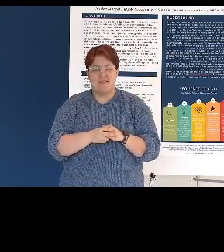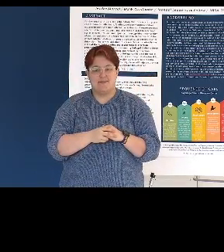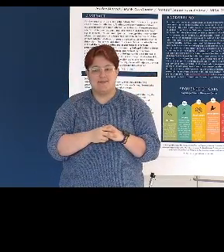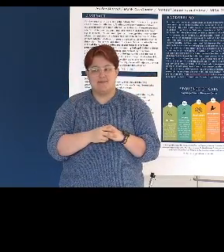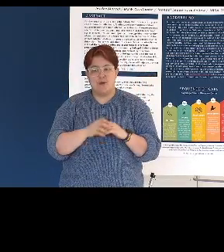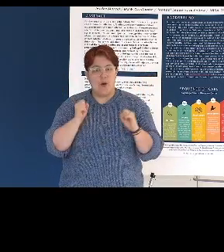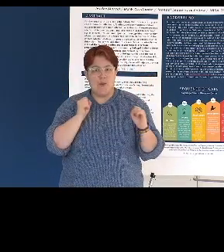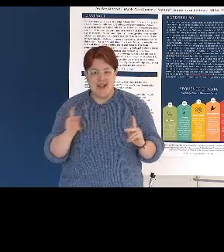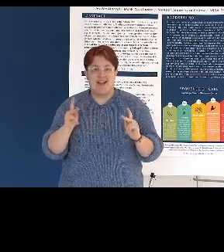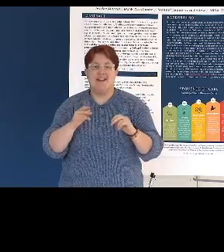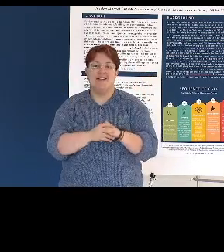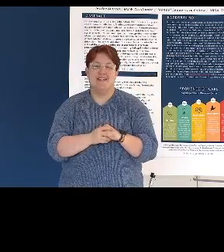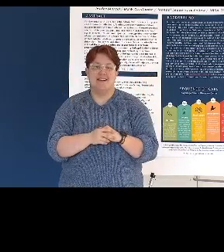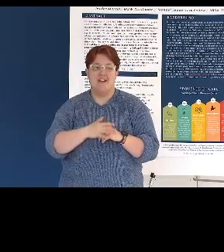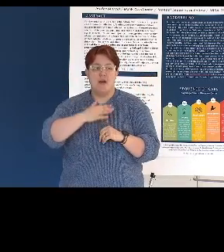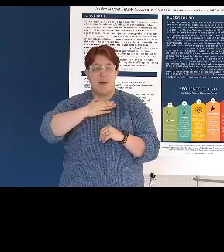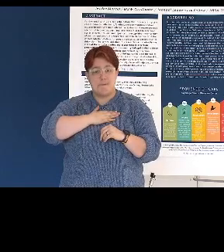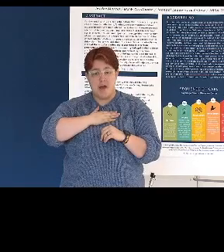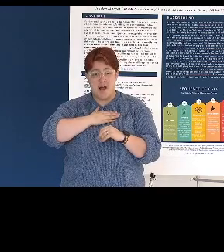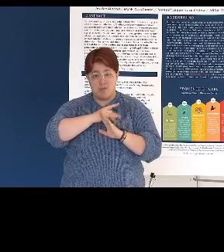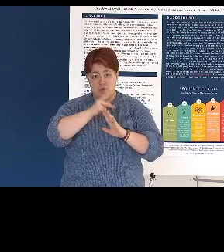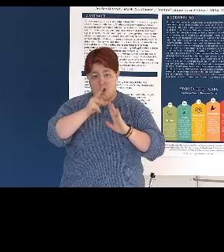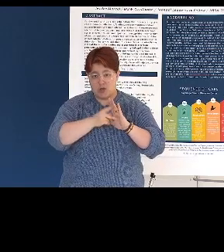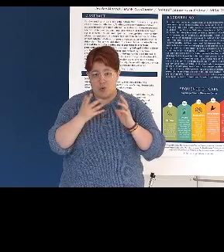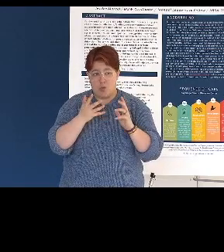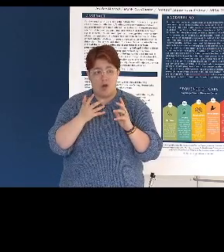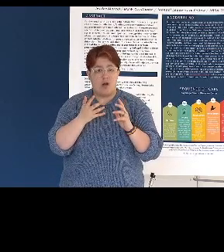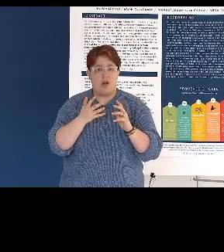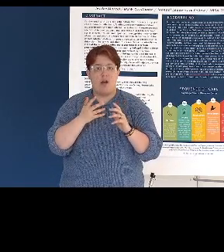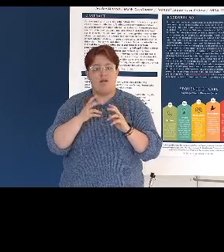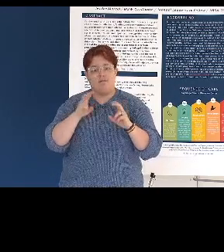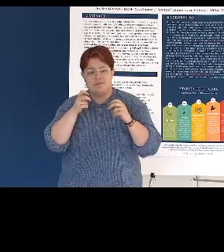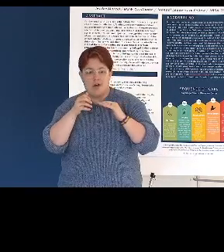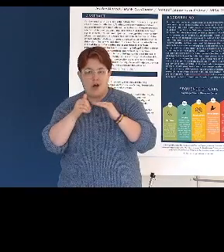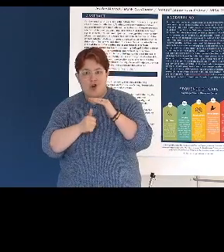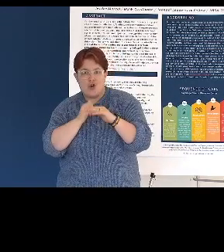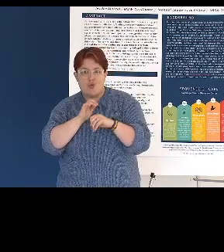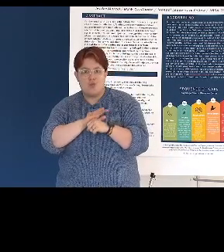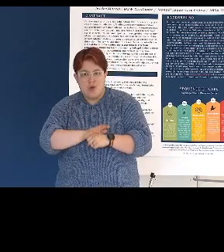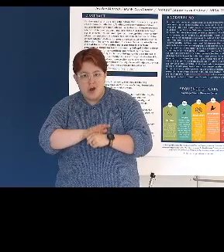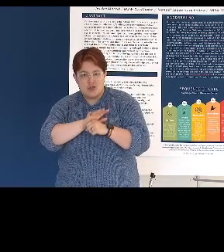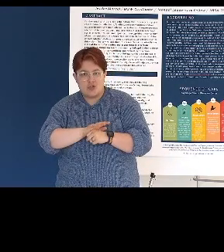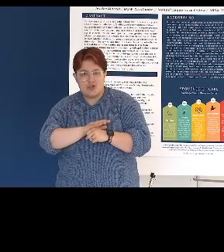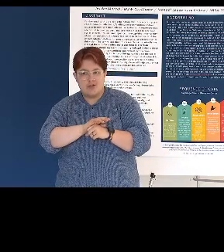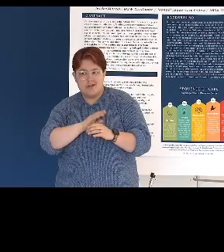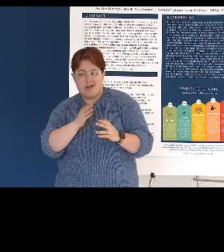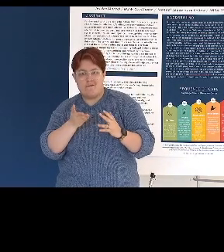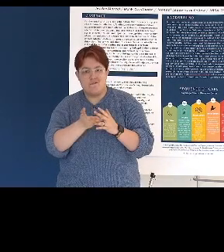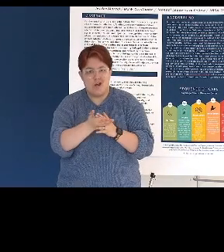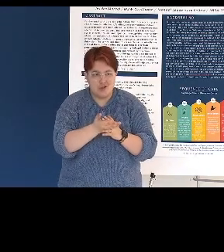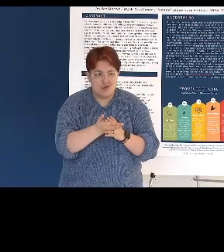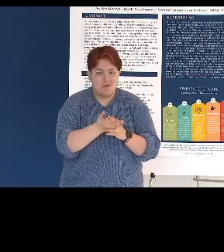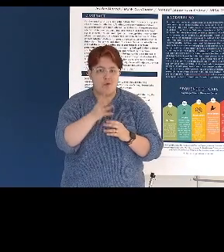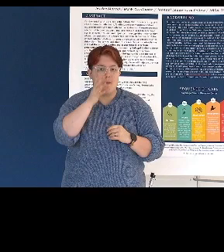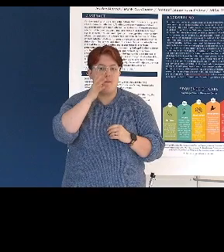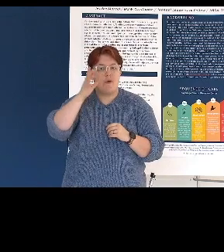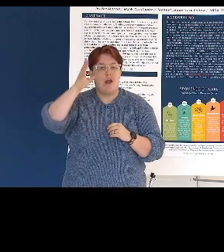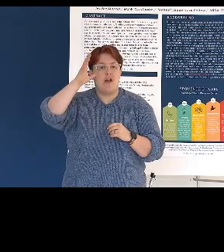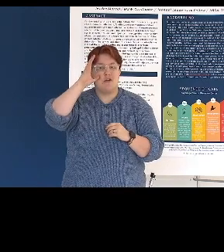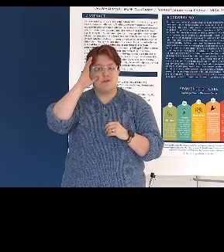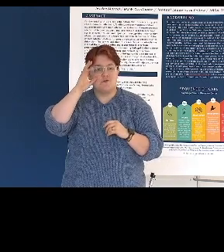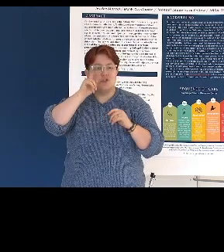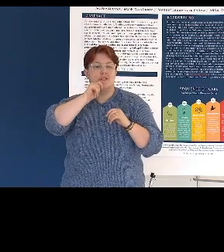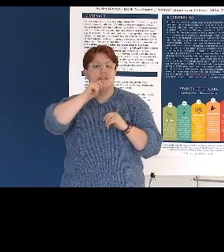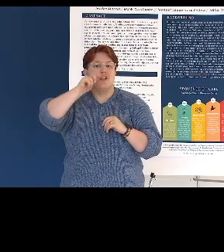All right. My capstone is Under Pressure, an intervention for parents with teenagers in high-achieving